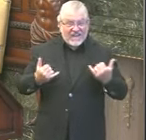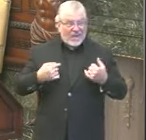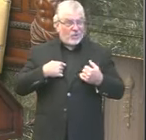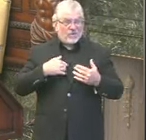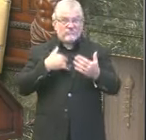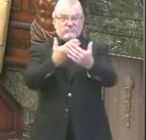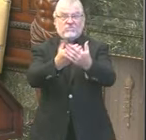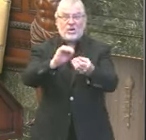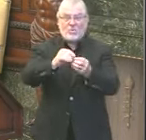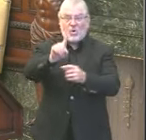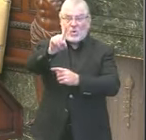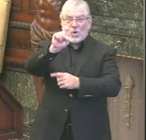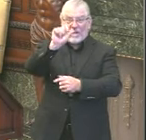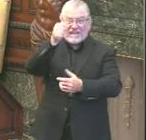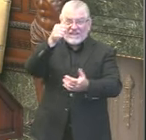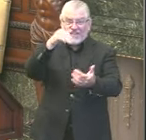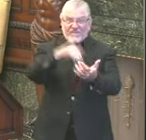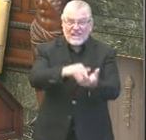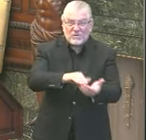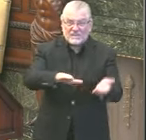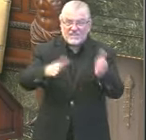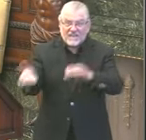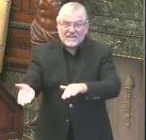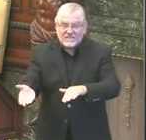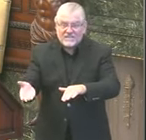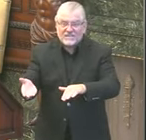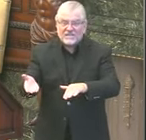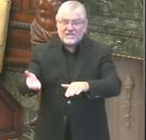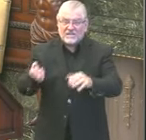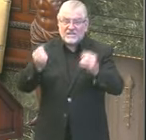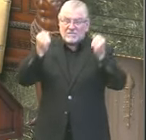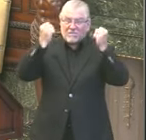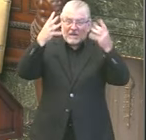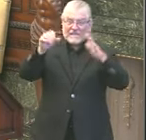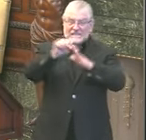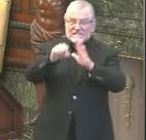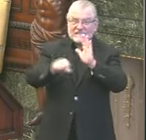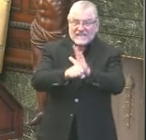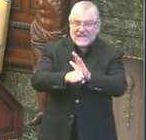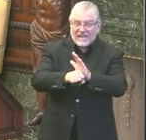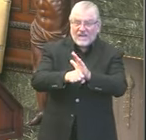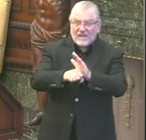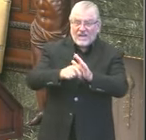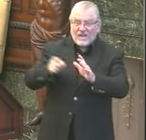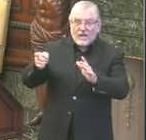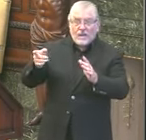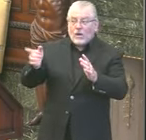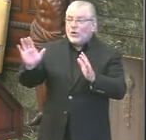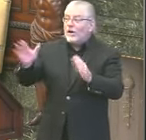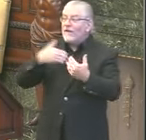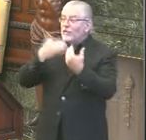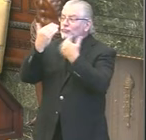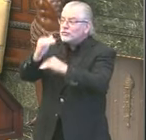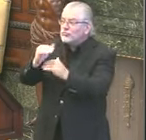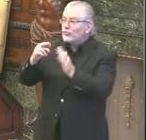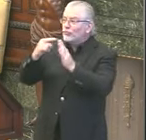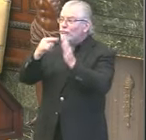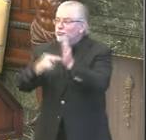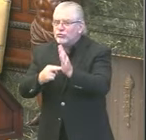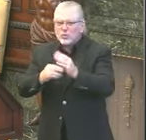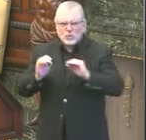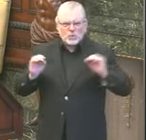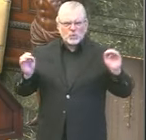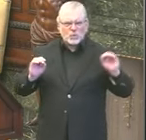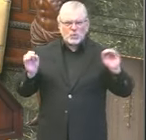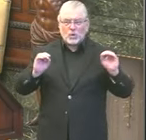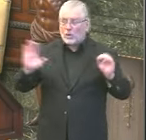seeing rising cases in many states that don't have any restrictions right now. And I think that's a big mistake. They're going to see many more cases. They're going to be